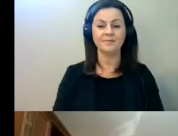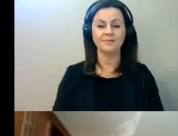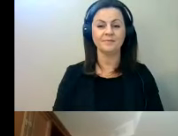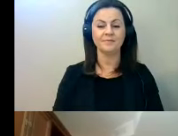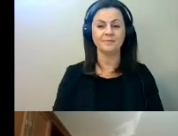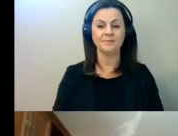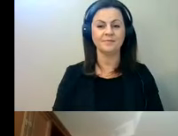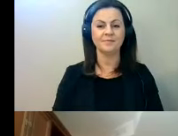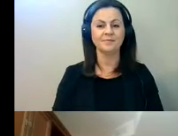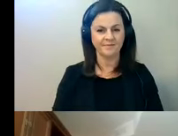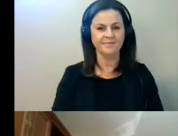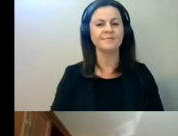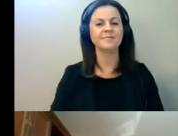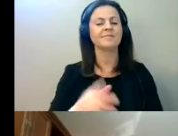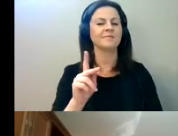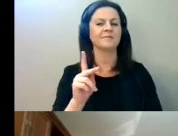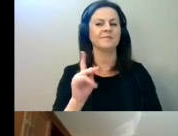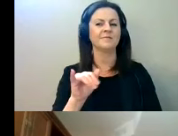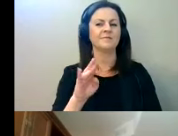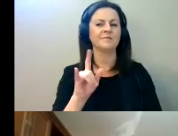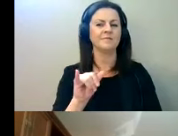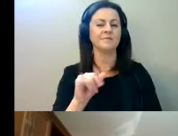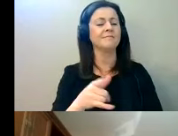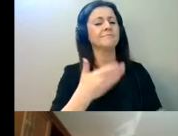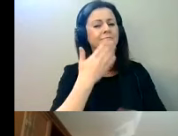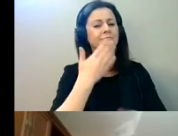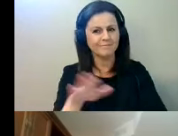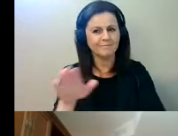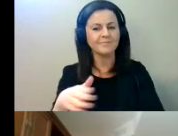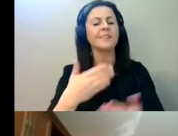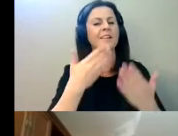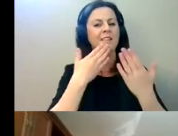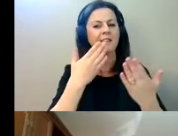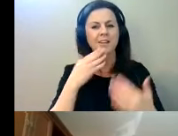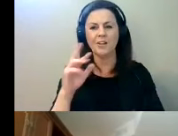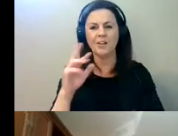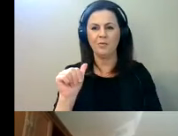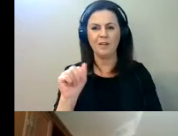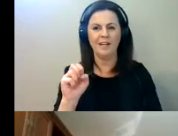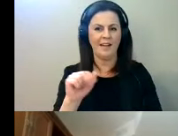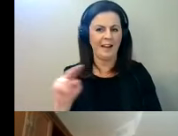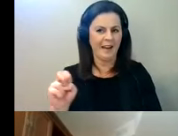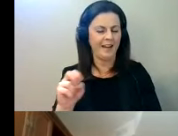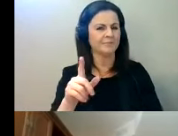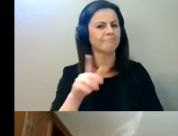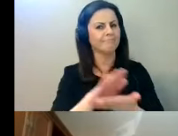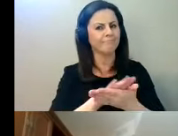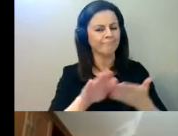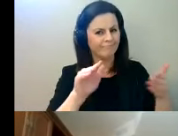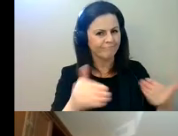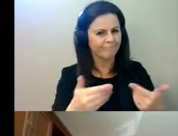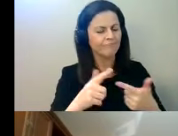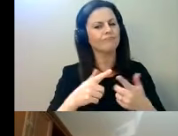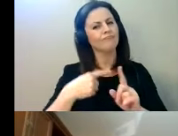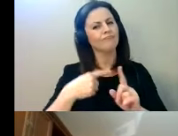Good afternoon, everyone. Thank you, Leanne, for the introduction and the kind words, and thank you to Elder Abuse